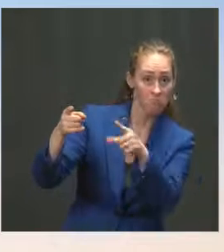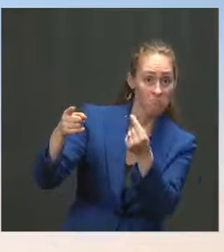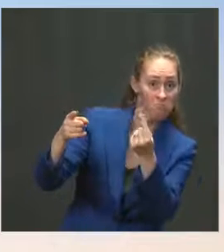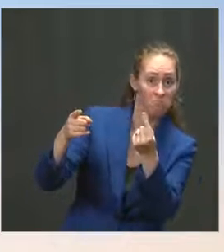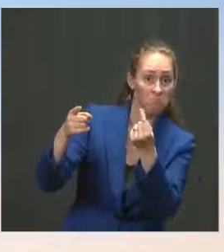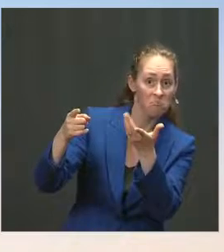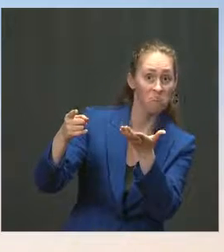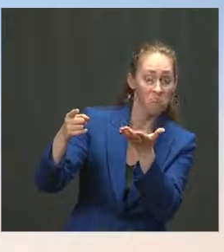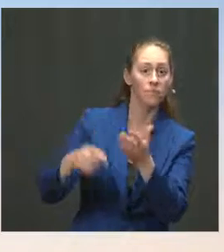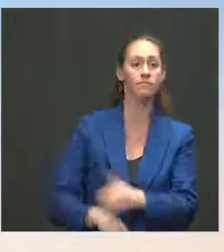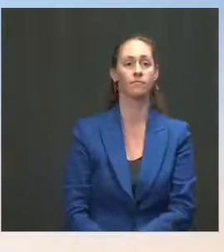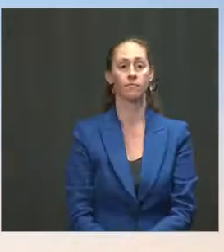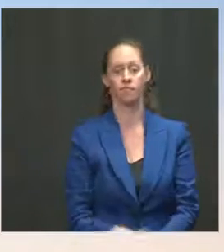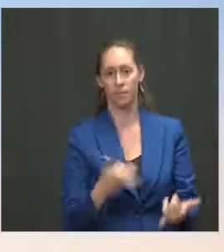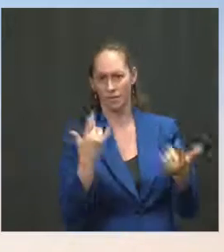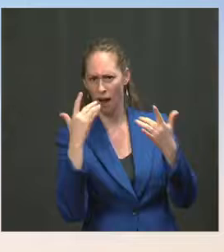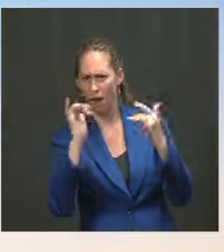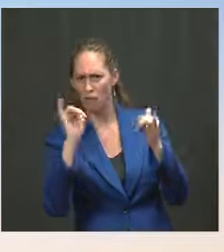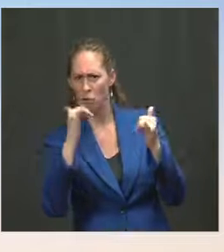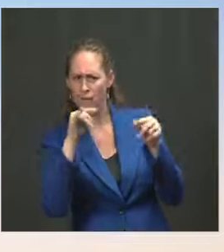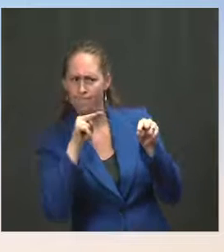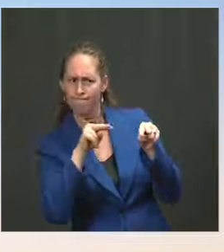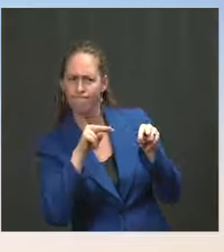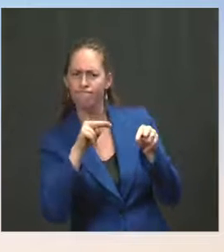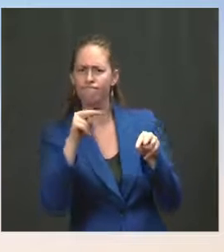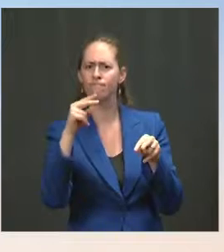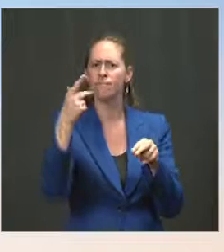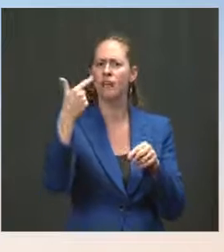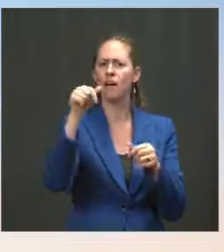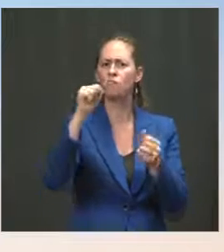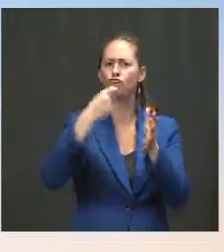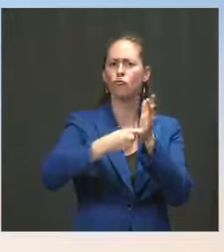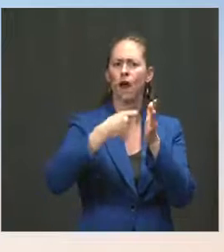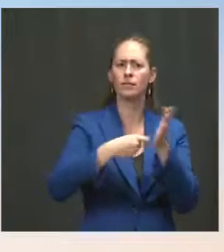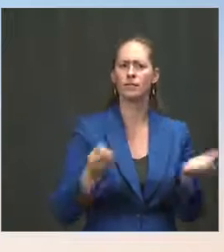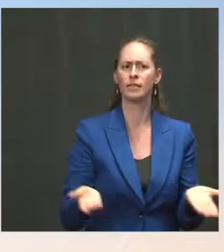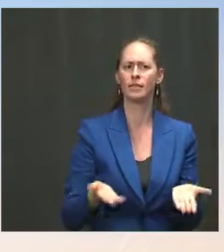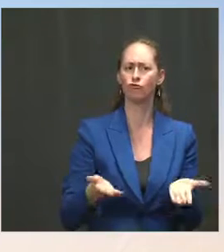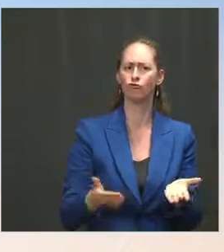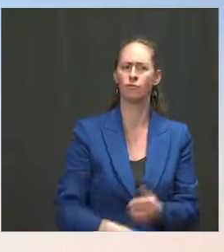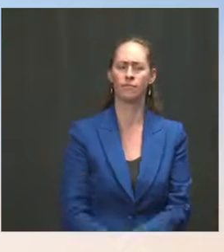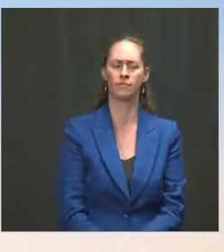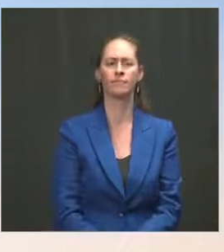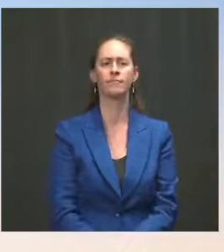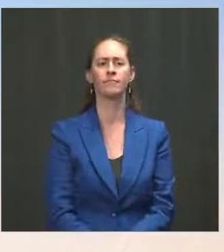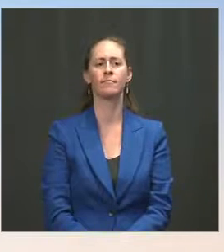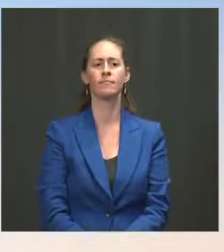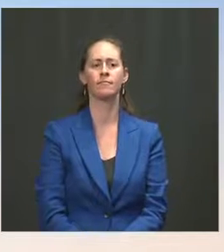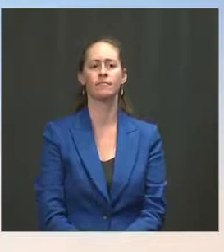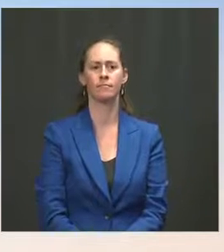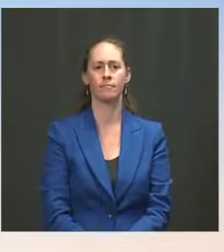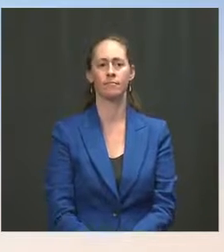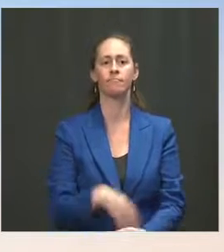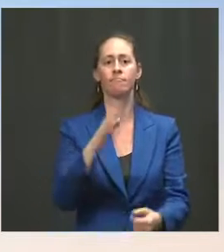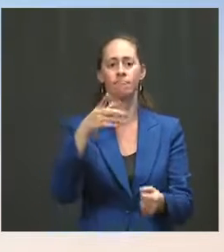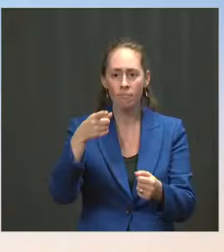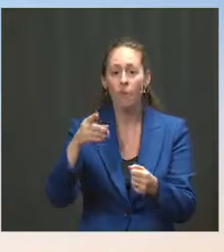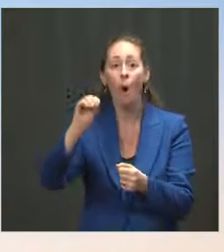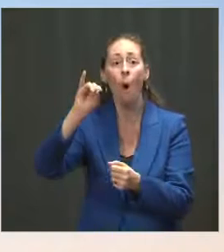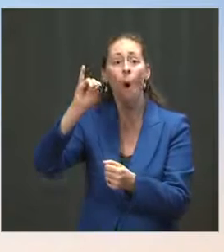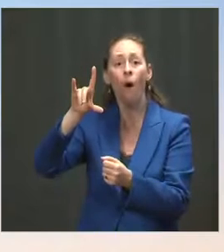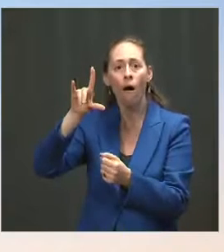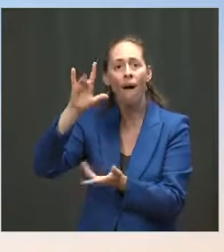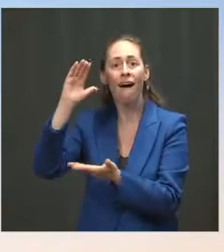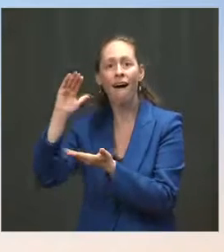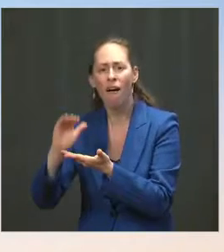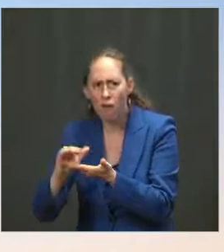market. As you know, what we've seen, this isn't the first time this has happened, but even as oil prices go down, gas prices take a